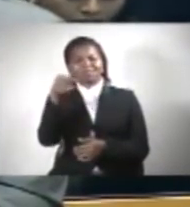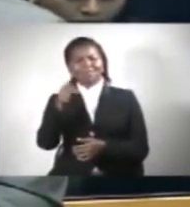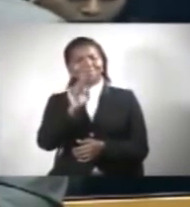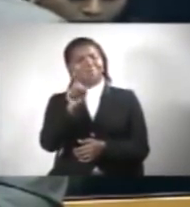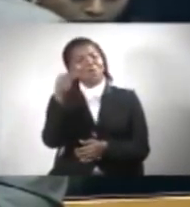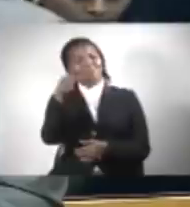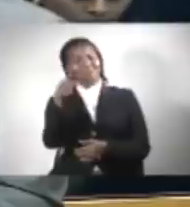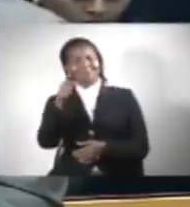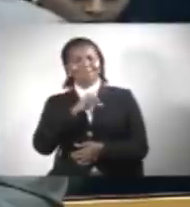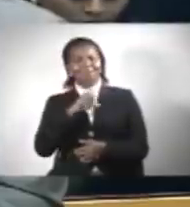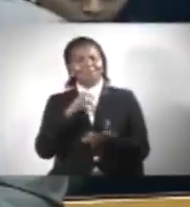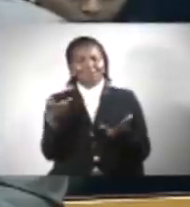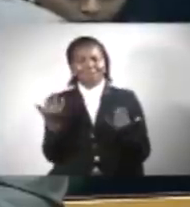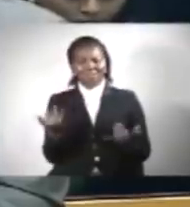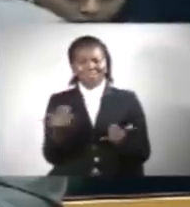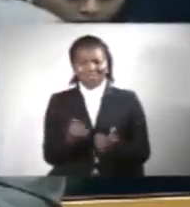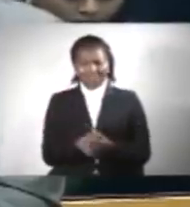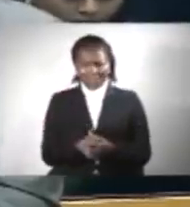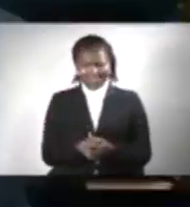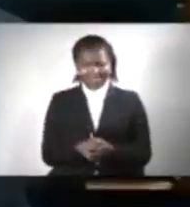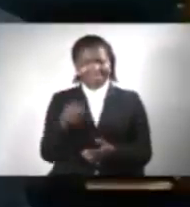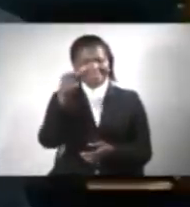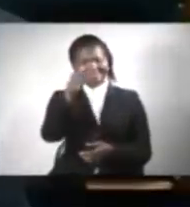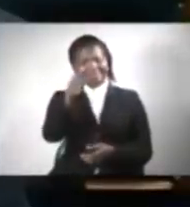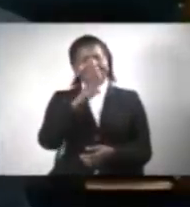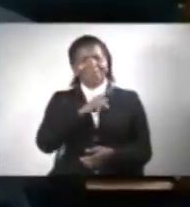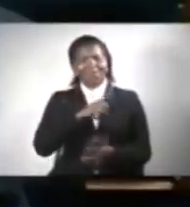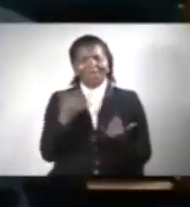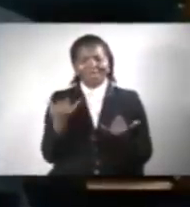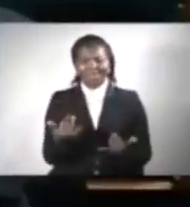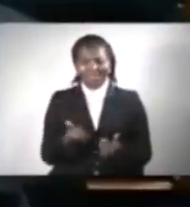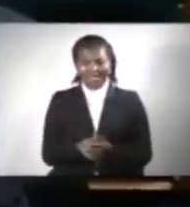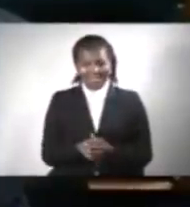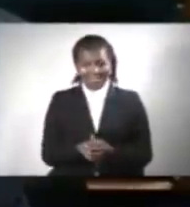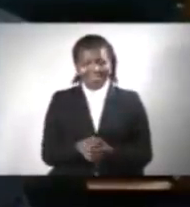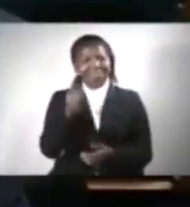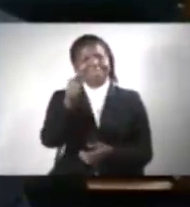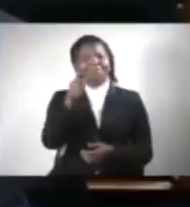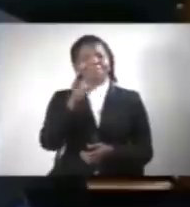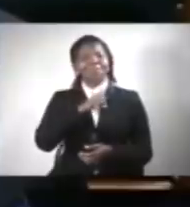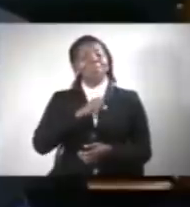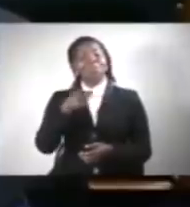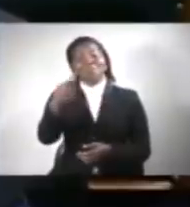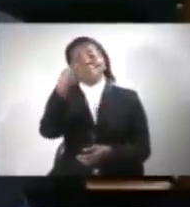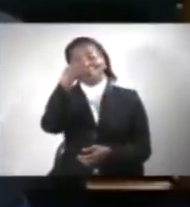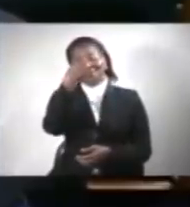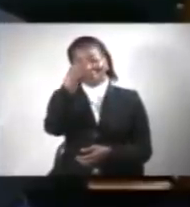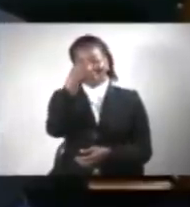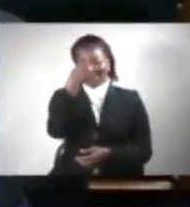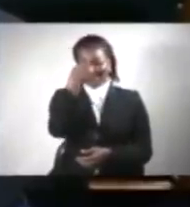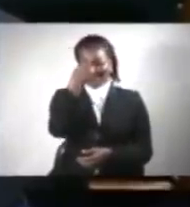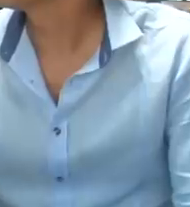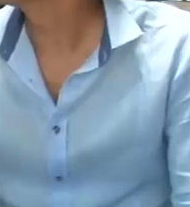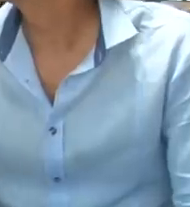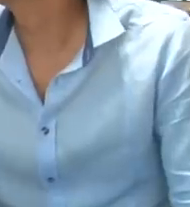Why do you point me with a finger? Honorable member, take your seat. But why do you point me with a finger? I have not recognized you. But why do you point me with a finger? Honorable